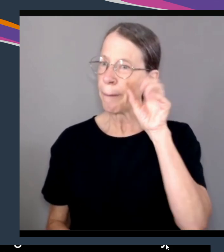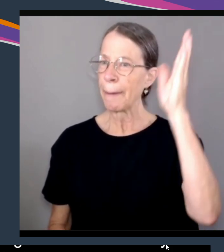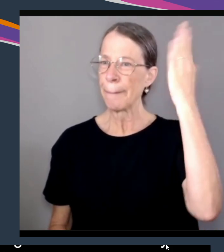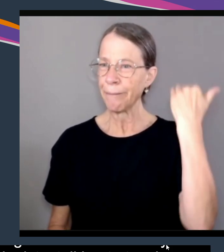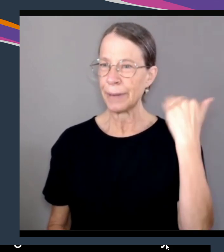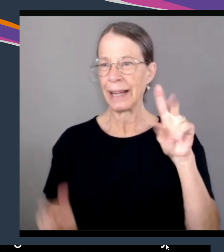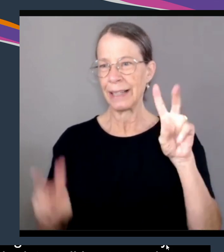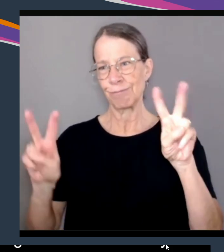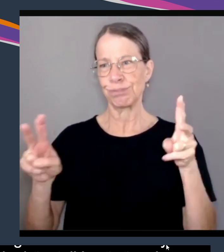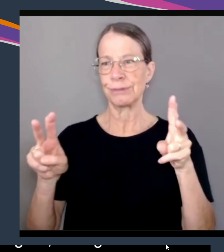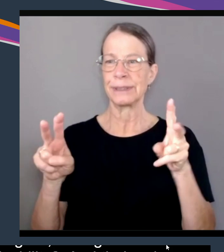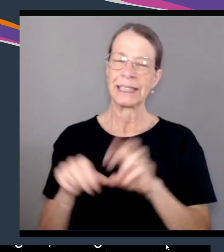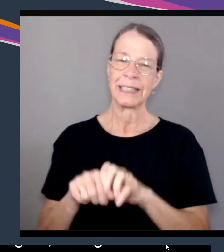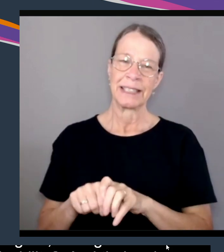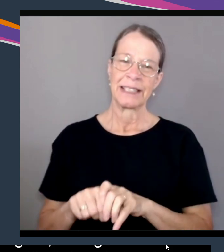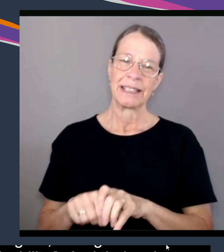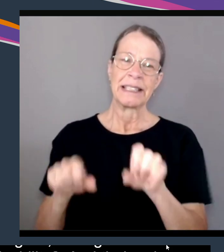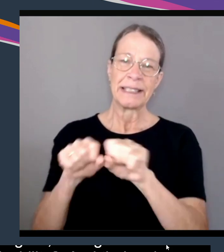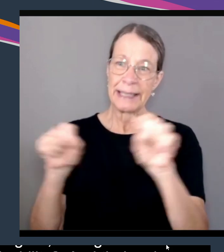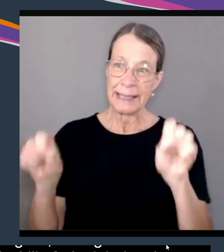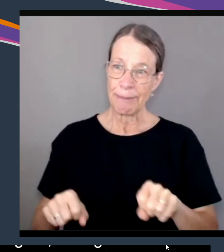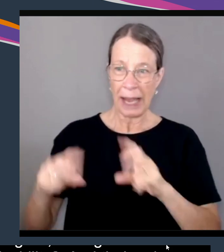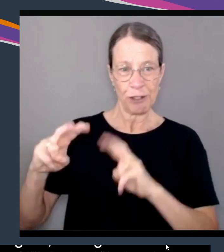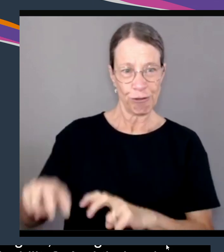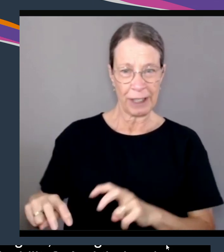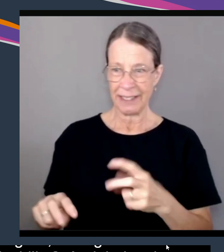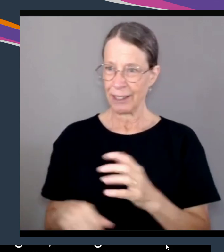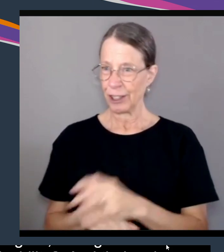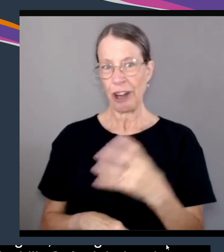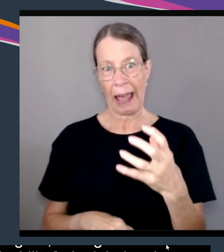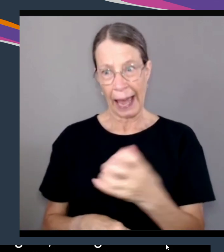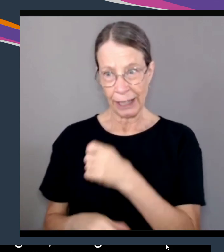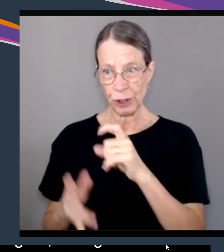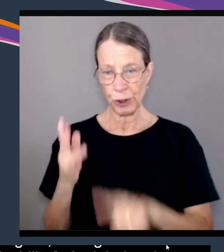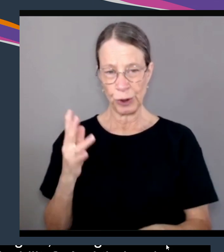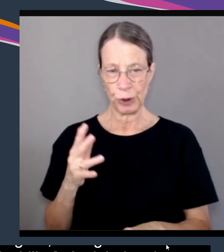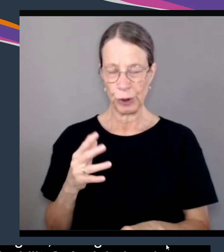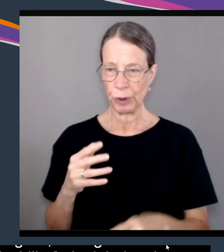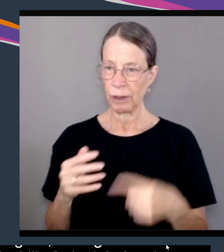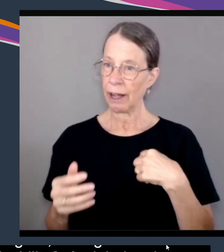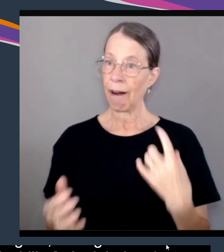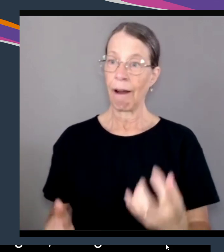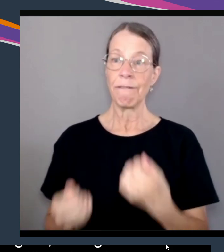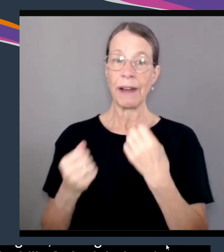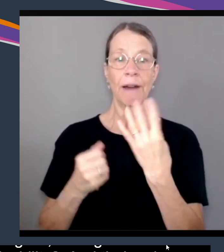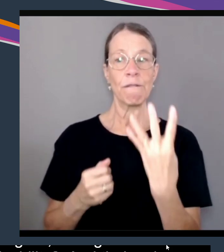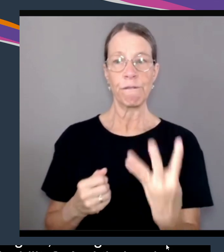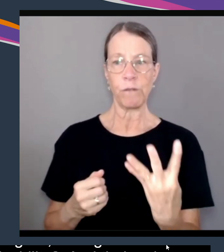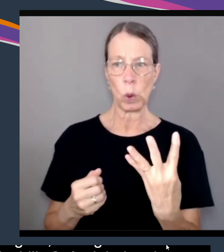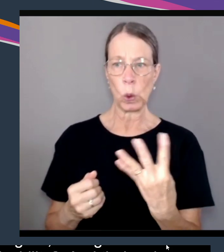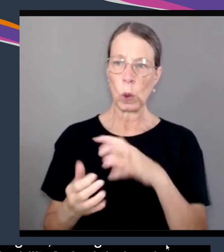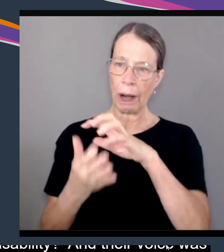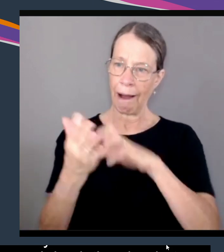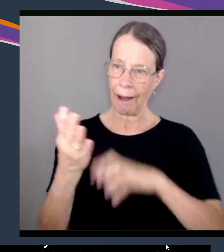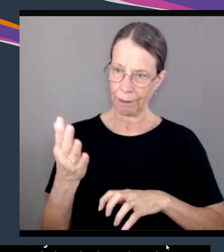your PhD, and I found 4 articles that made any mention of First Nations and disability